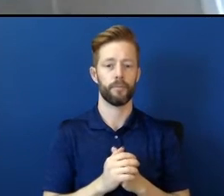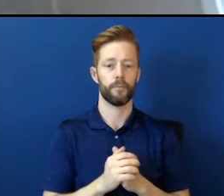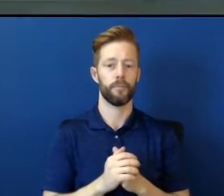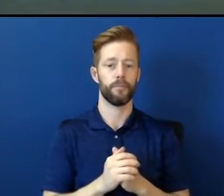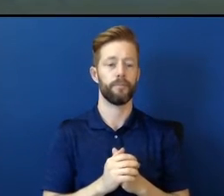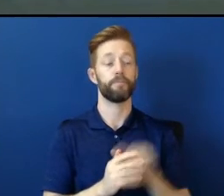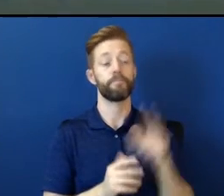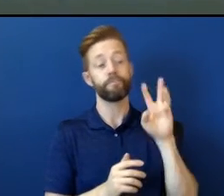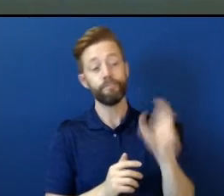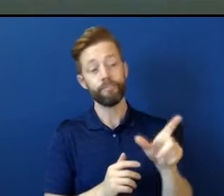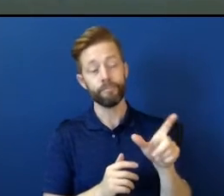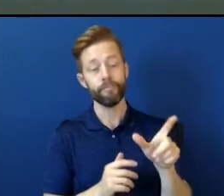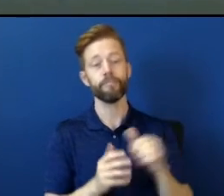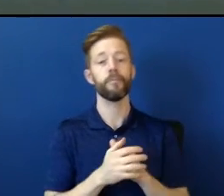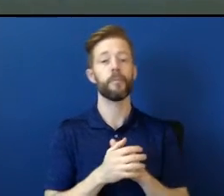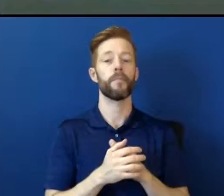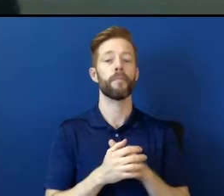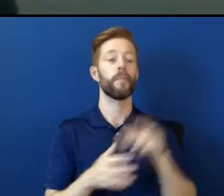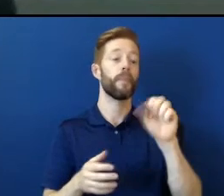Well,